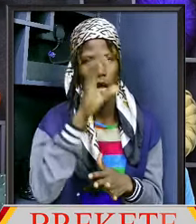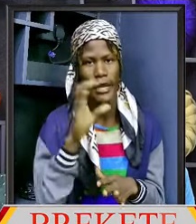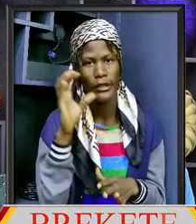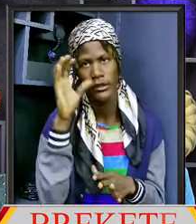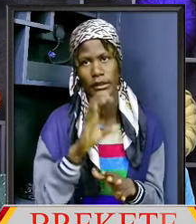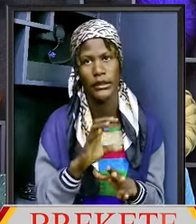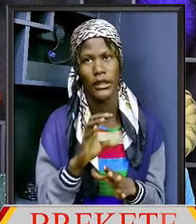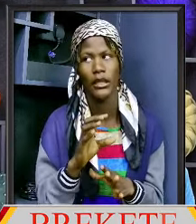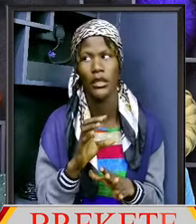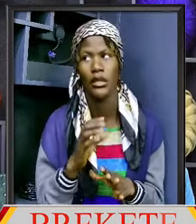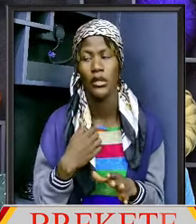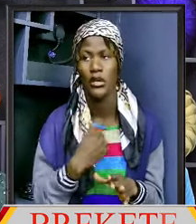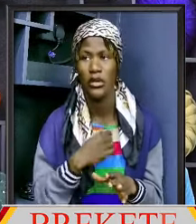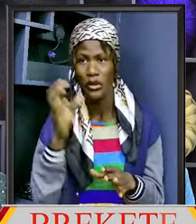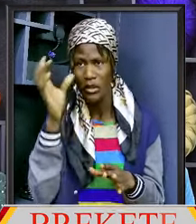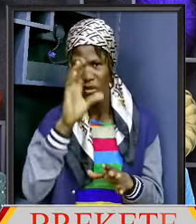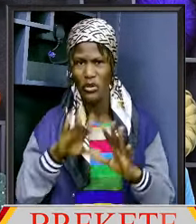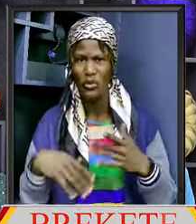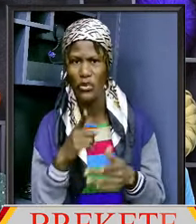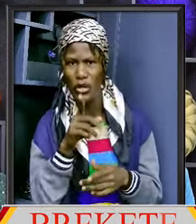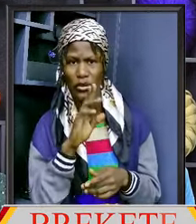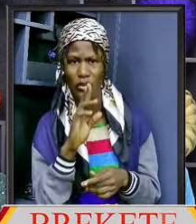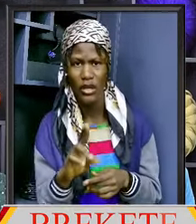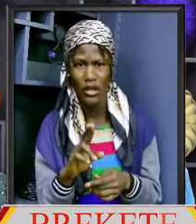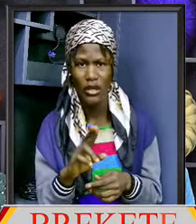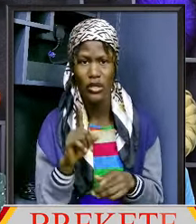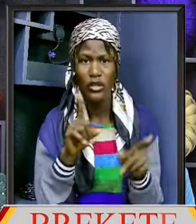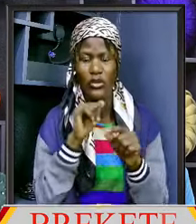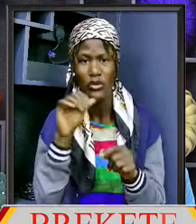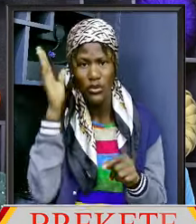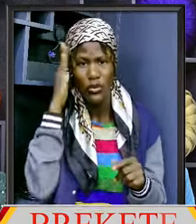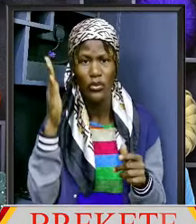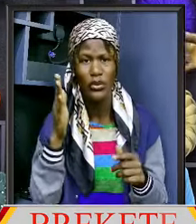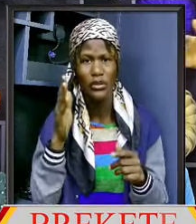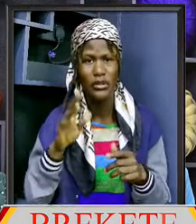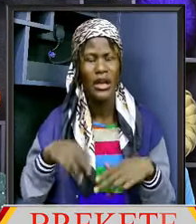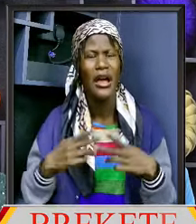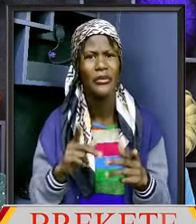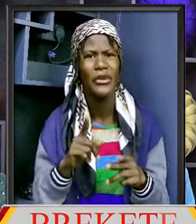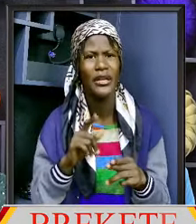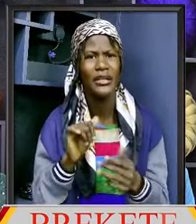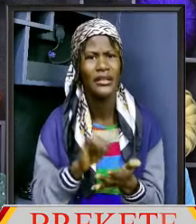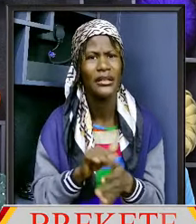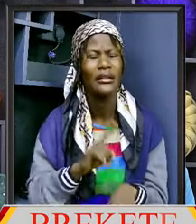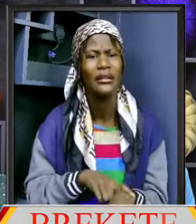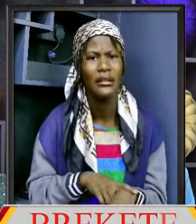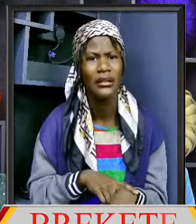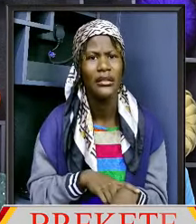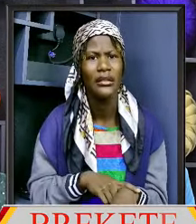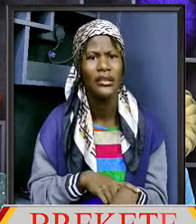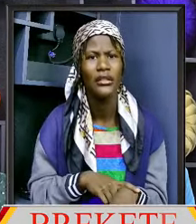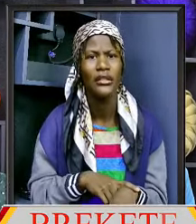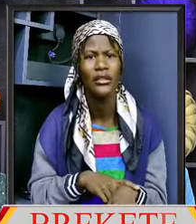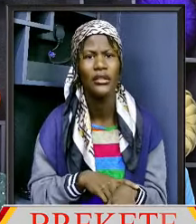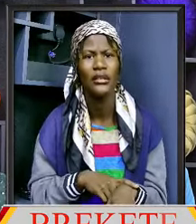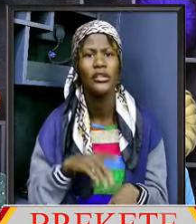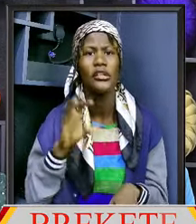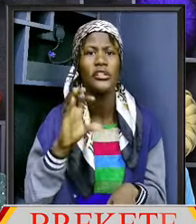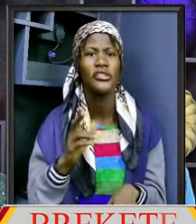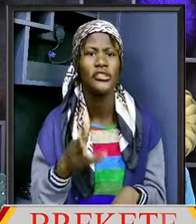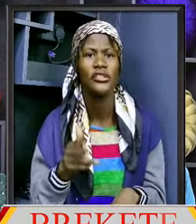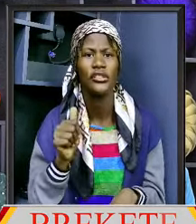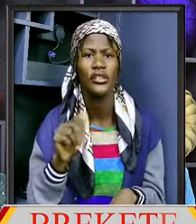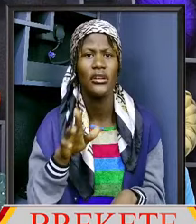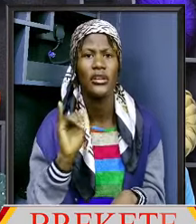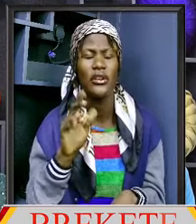Go check where you did. You know what did happen during that time? No. This children where they own, they go approve to their